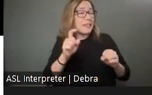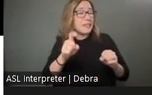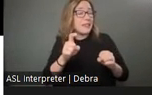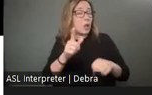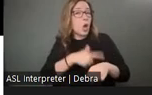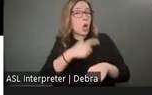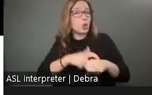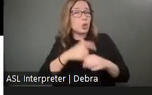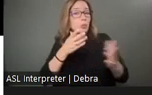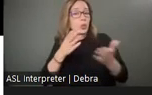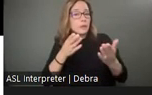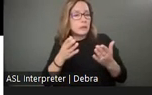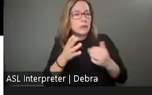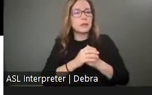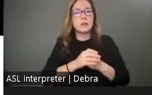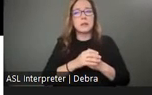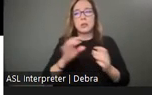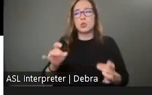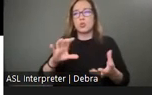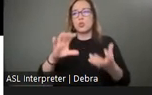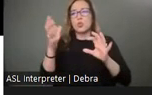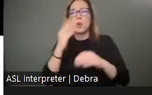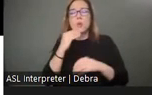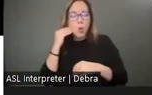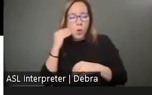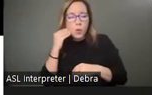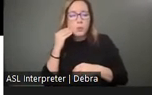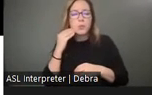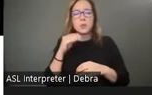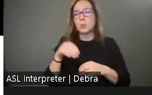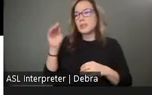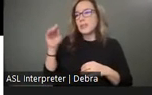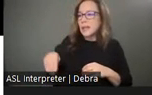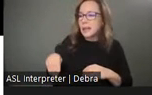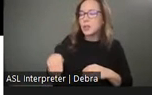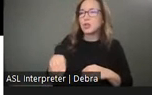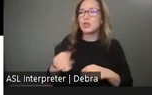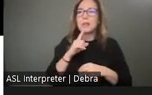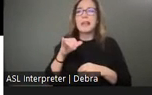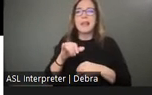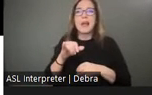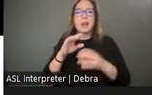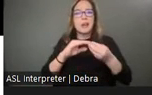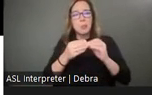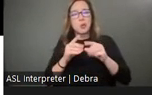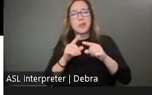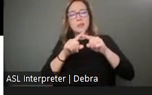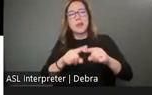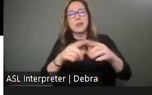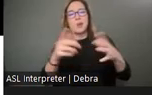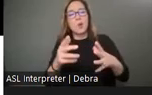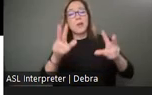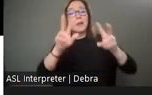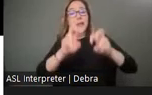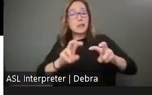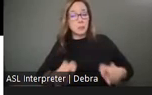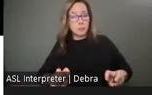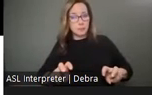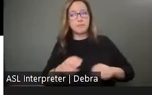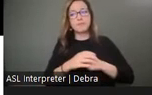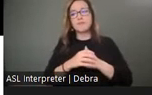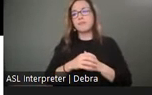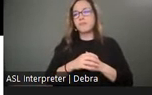it might be the number of destroyed homes. It might be a percentage of that. It's a number based on an assessment that you've performed.